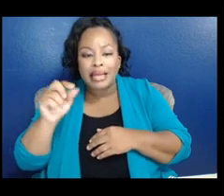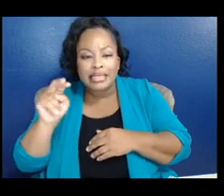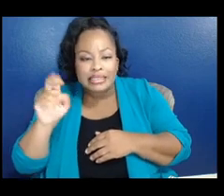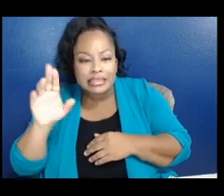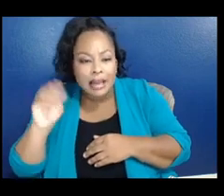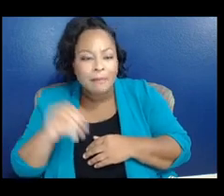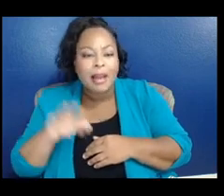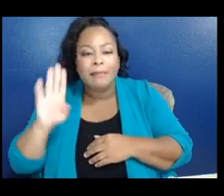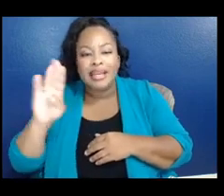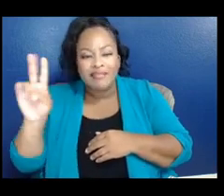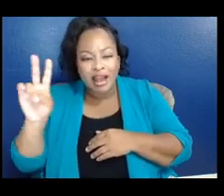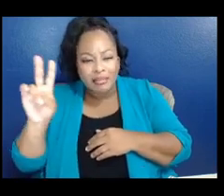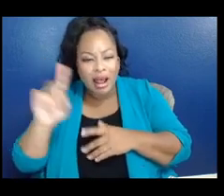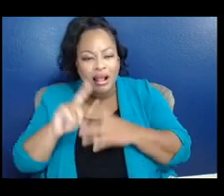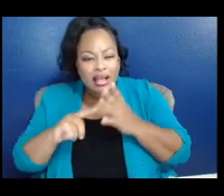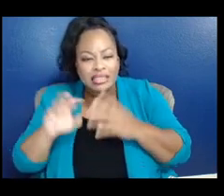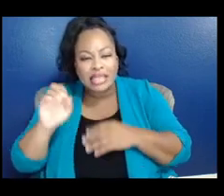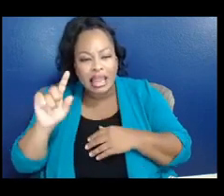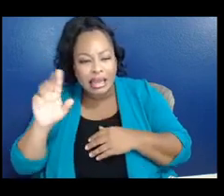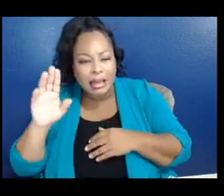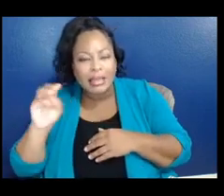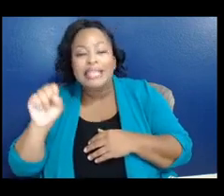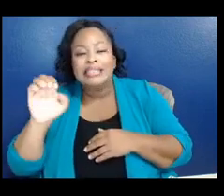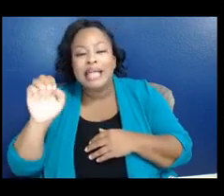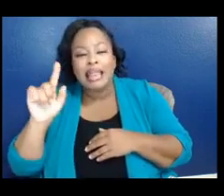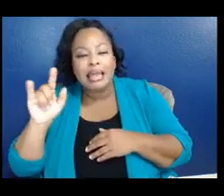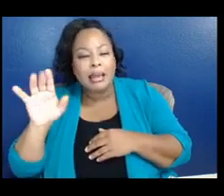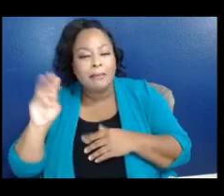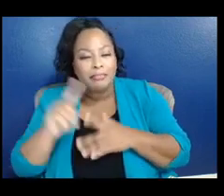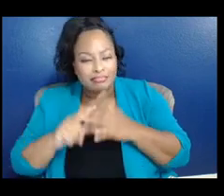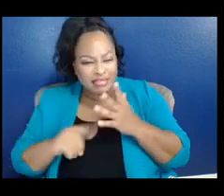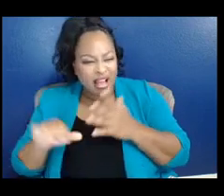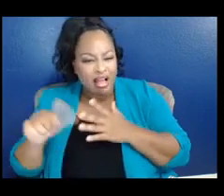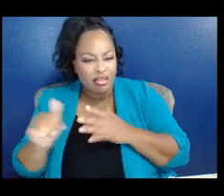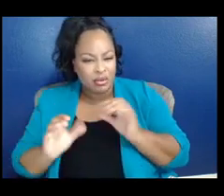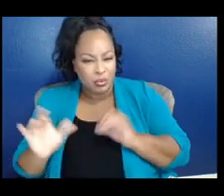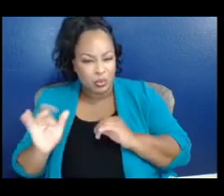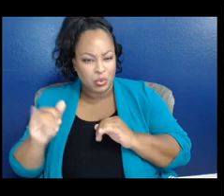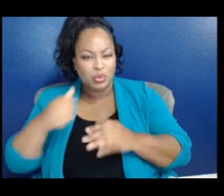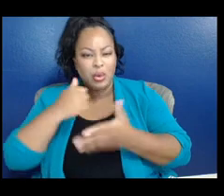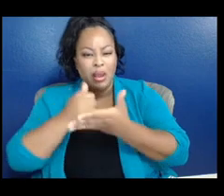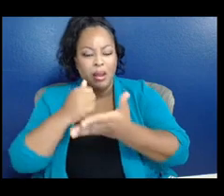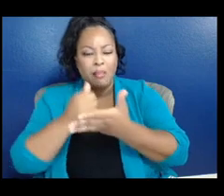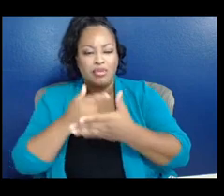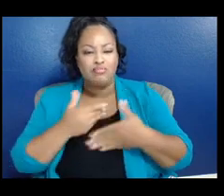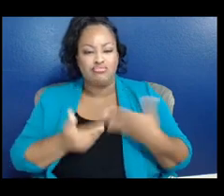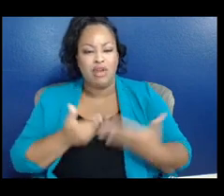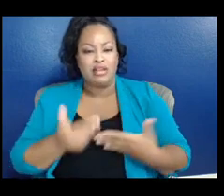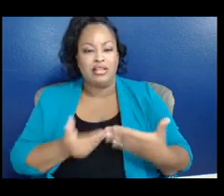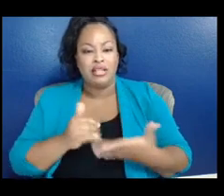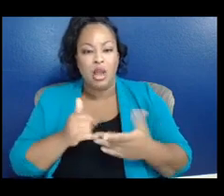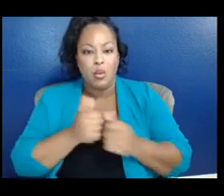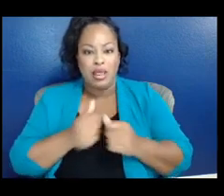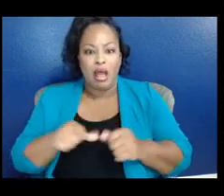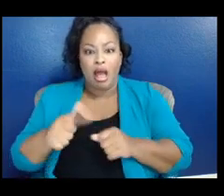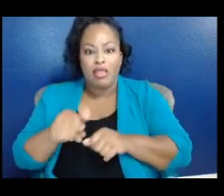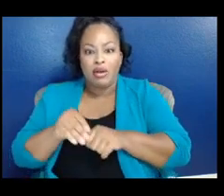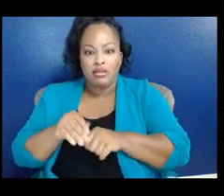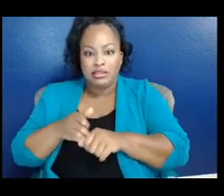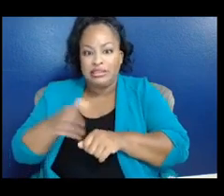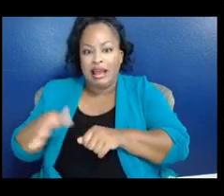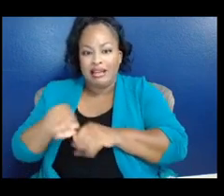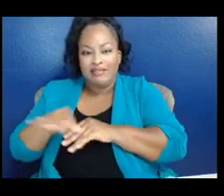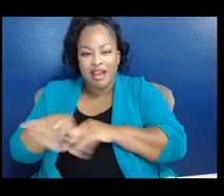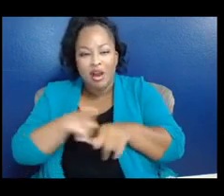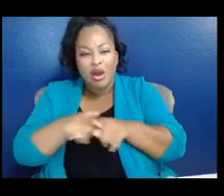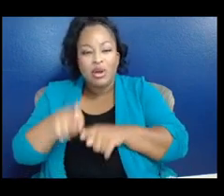B vitamins, selenium, and things like that to help you process it without side effects. And you also need a lot